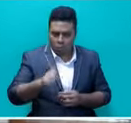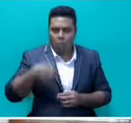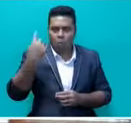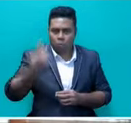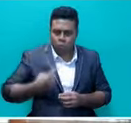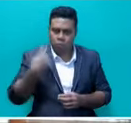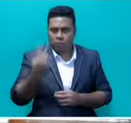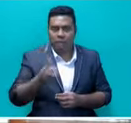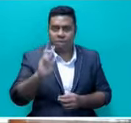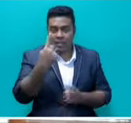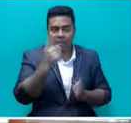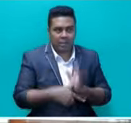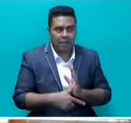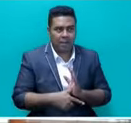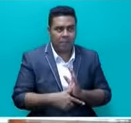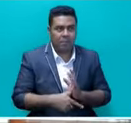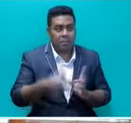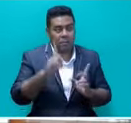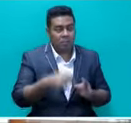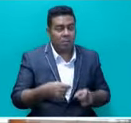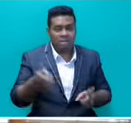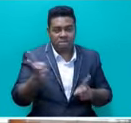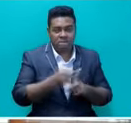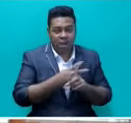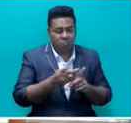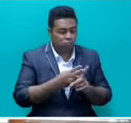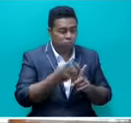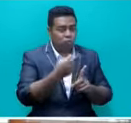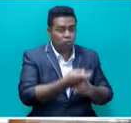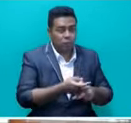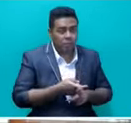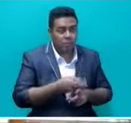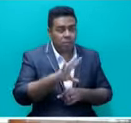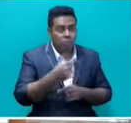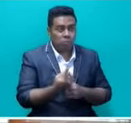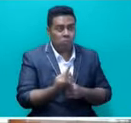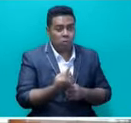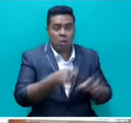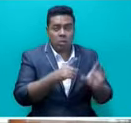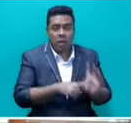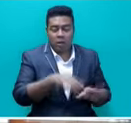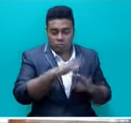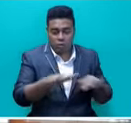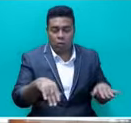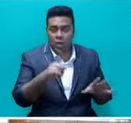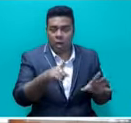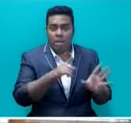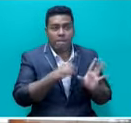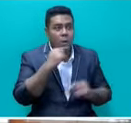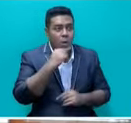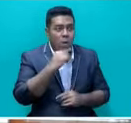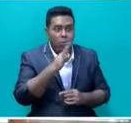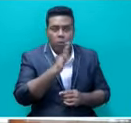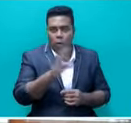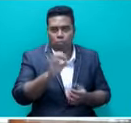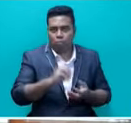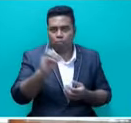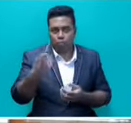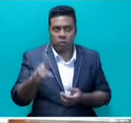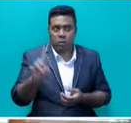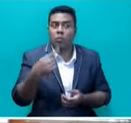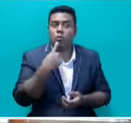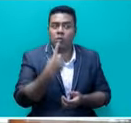the first time they've done it, even though they may have violently raped somebody or a young child, young boy, we don't put them on. That's what